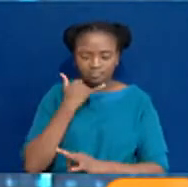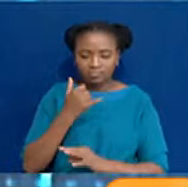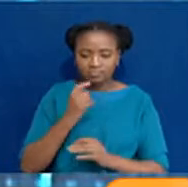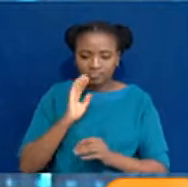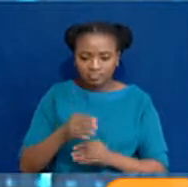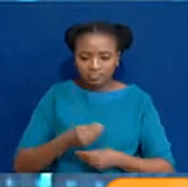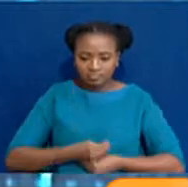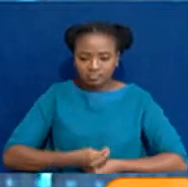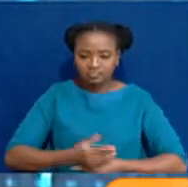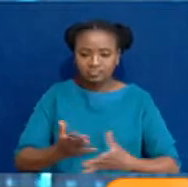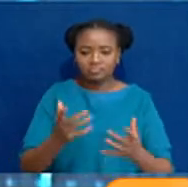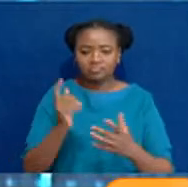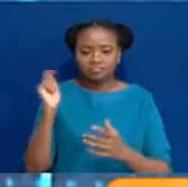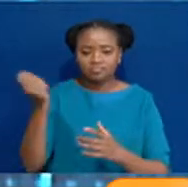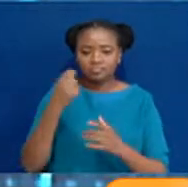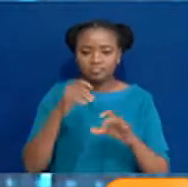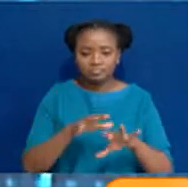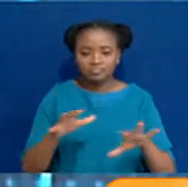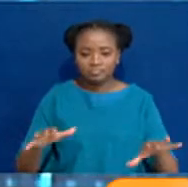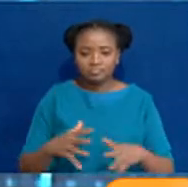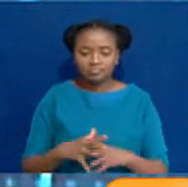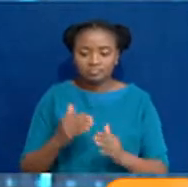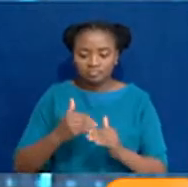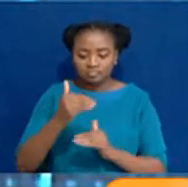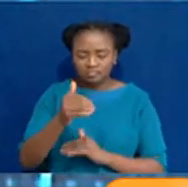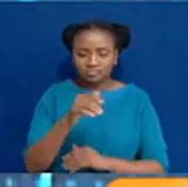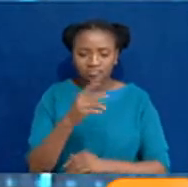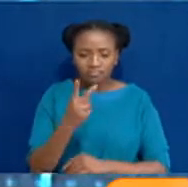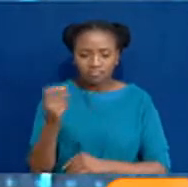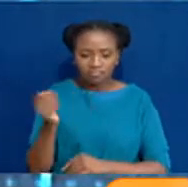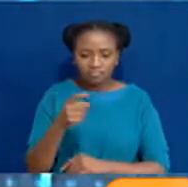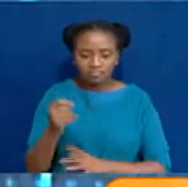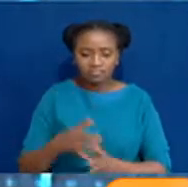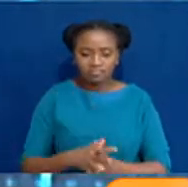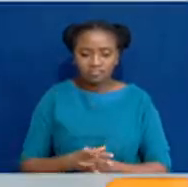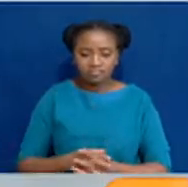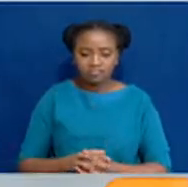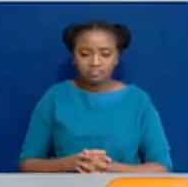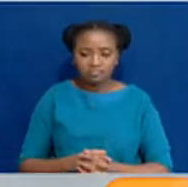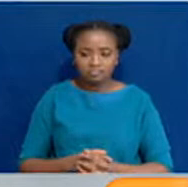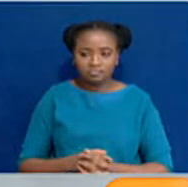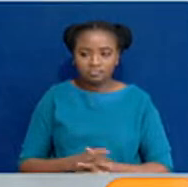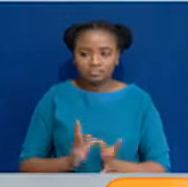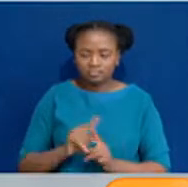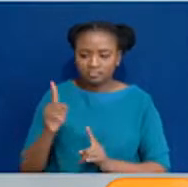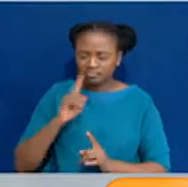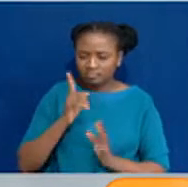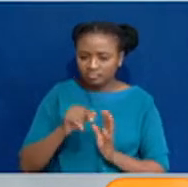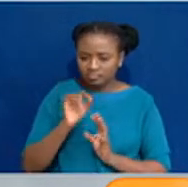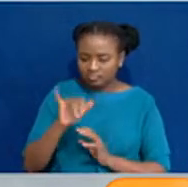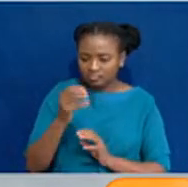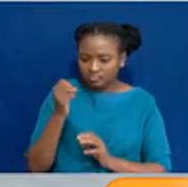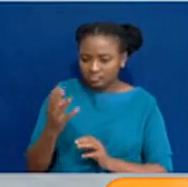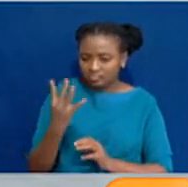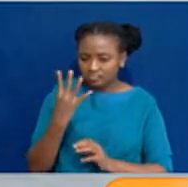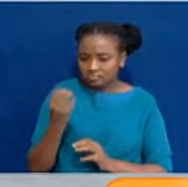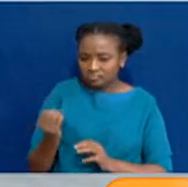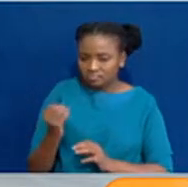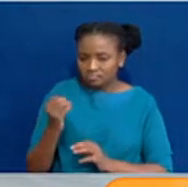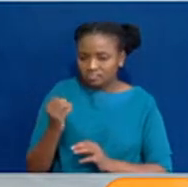Kenyan market within the next 2 months, at most. In the next 2 months? Oh, yes. It was, you said that it was going to be about 40 USD. Yes, about 40